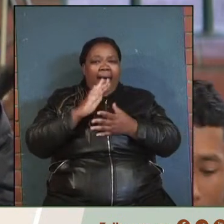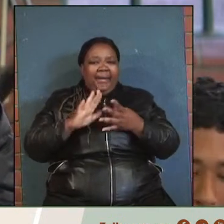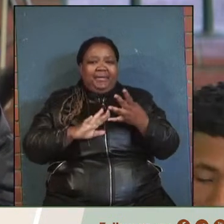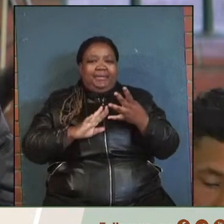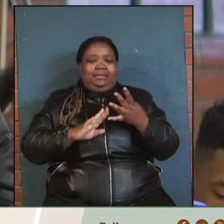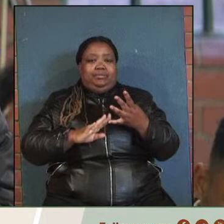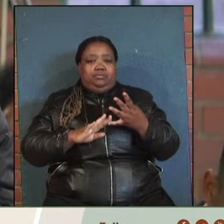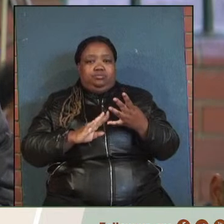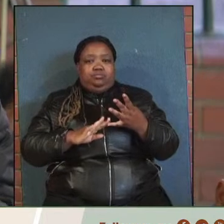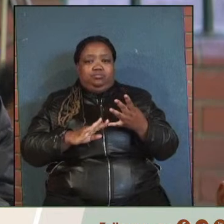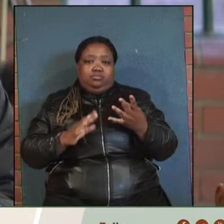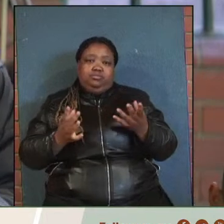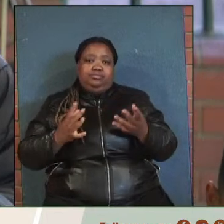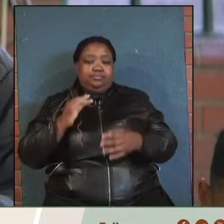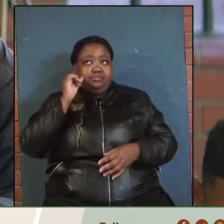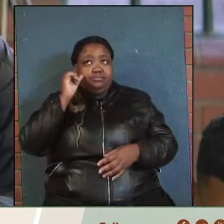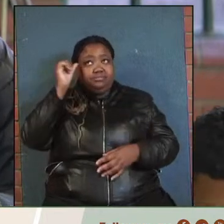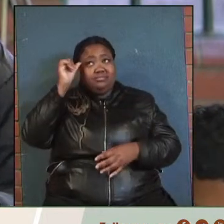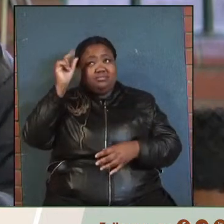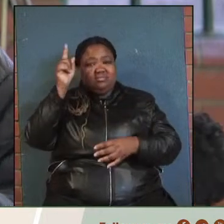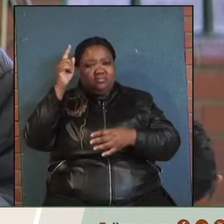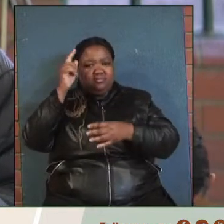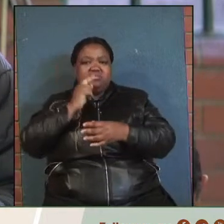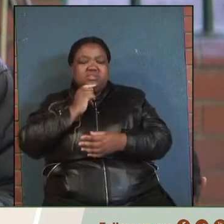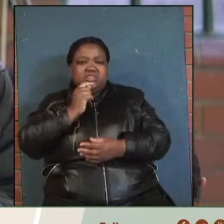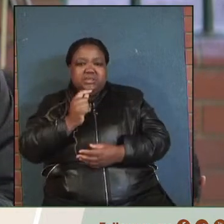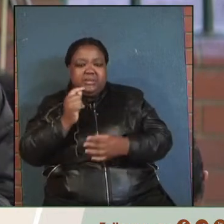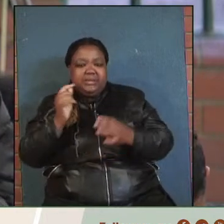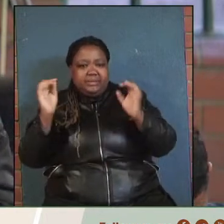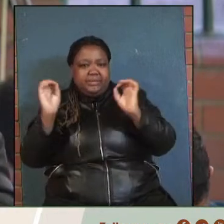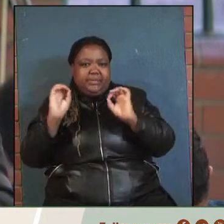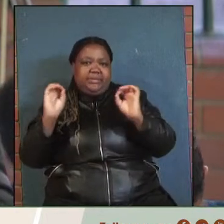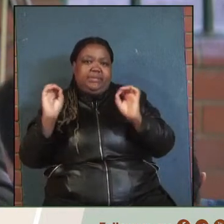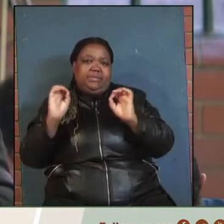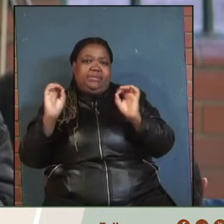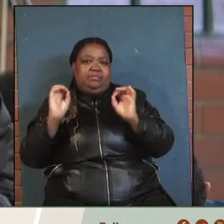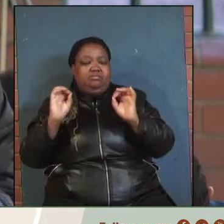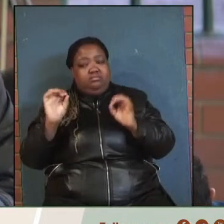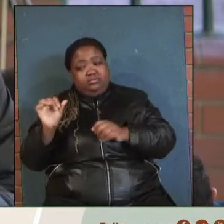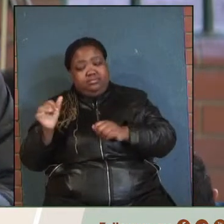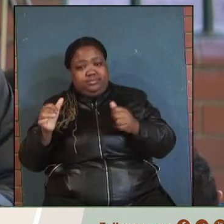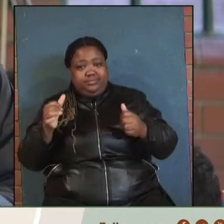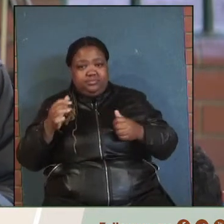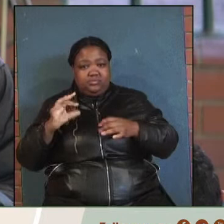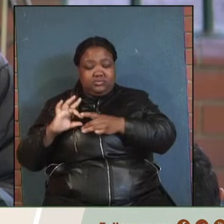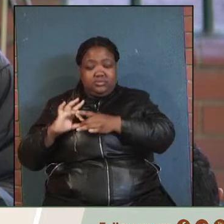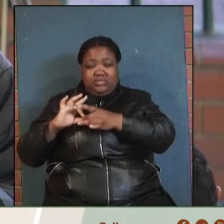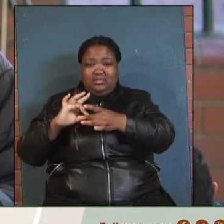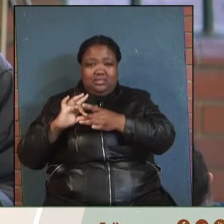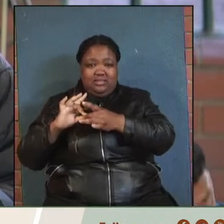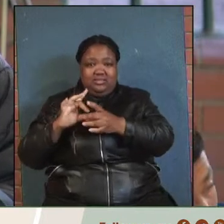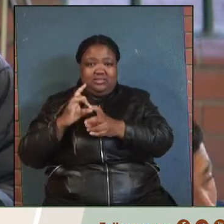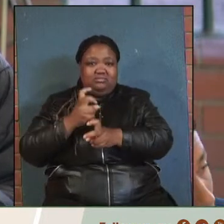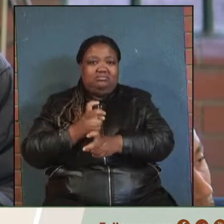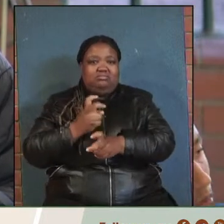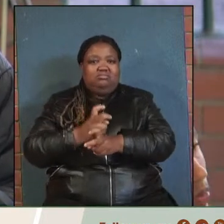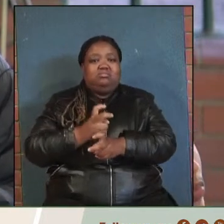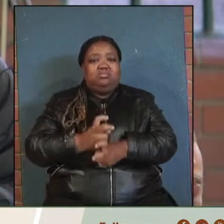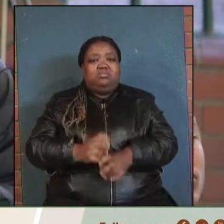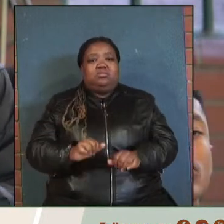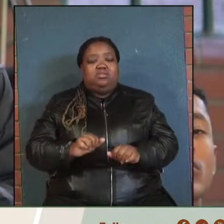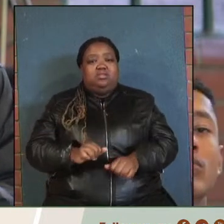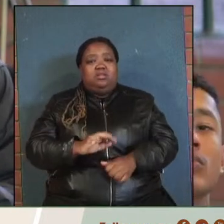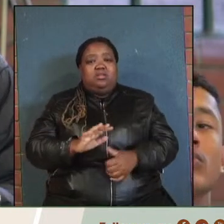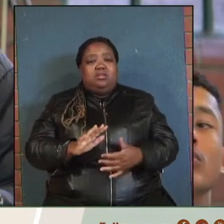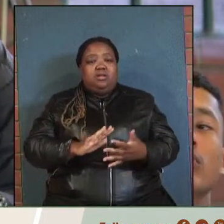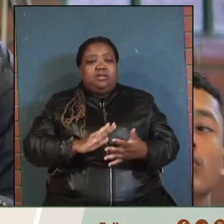distrust of adults or difficulty forming relationships with others. Number four, disrupted attachment